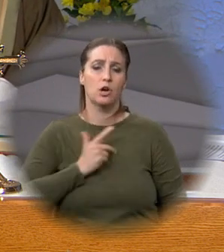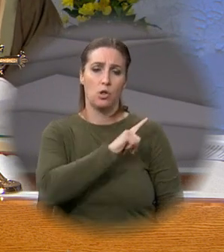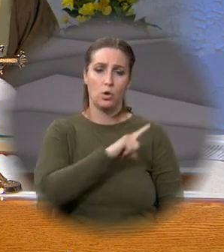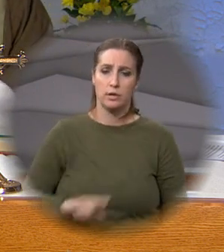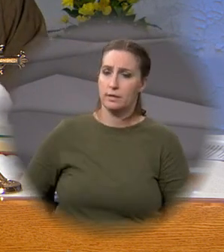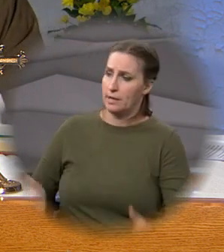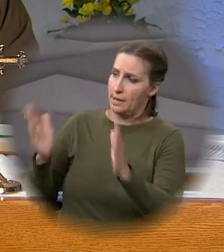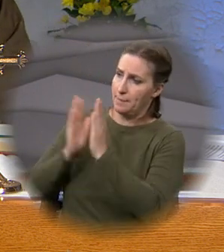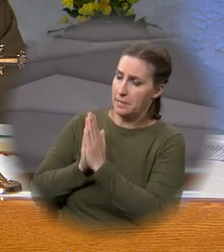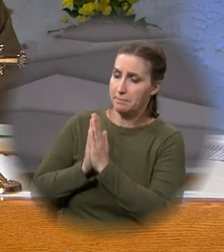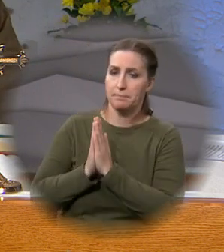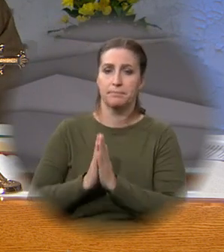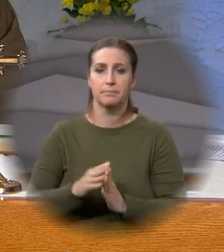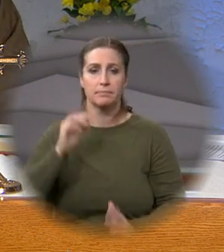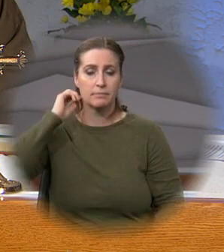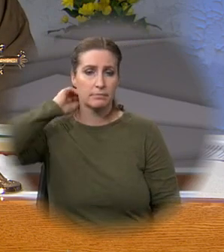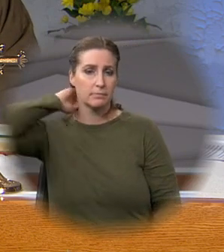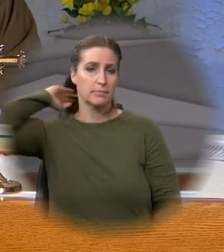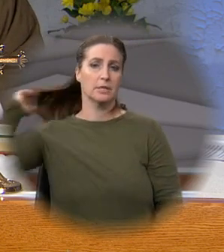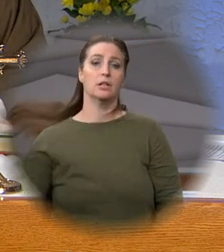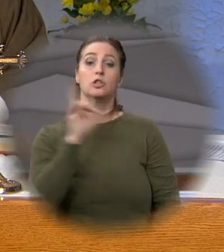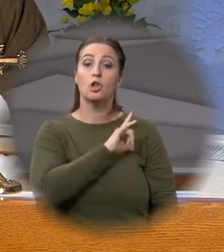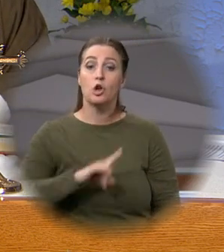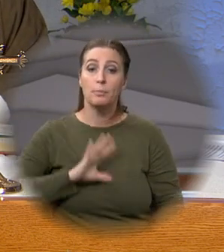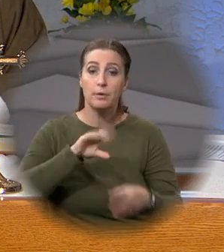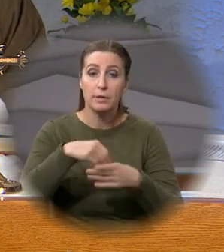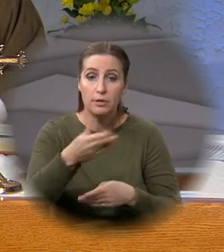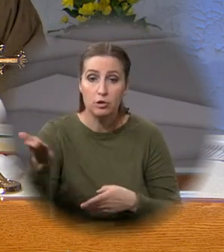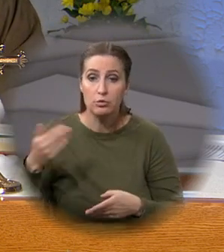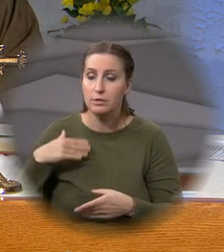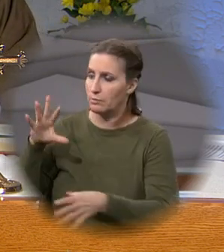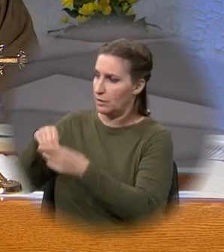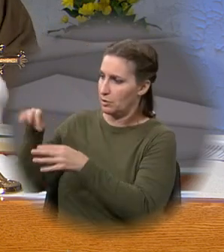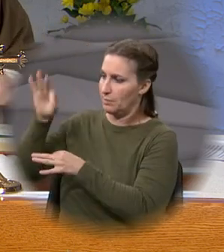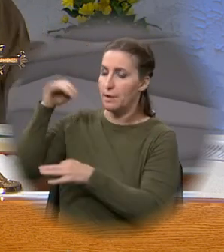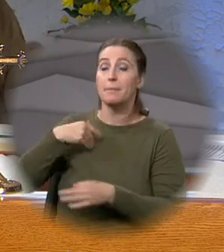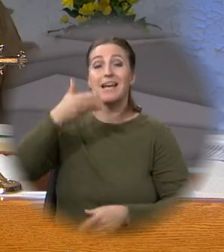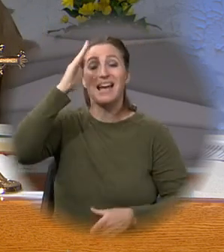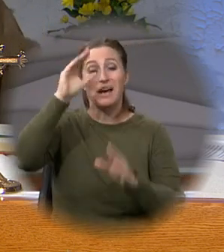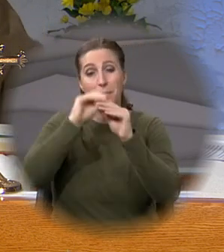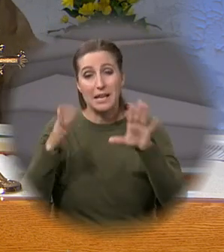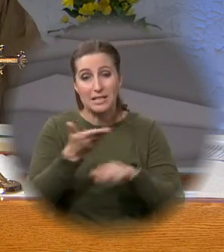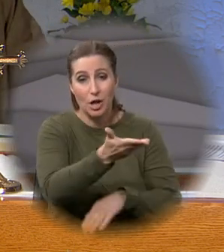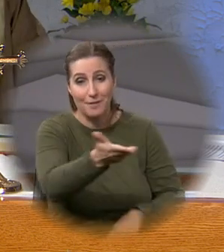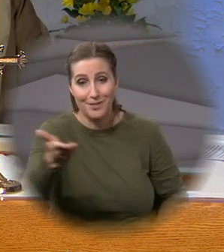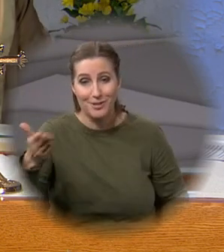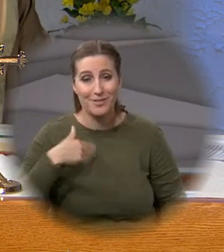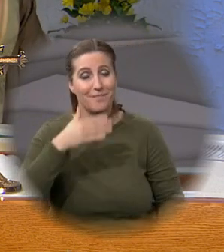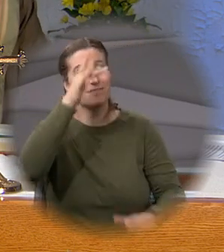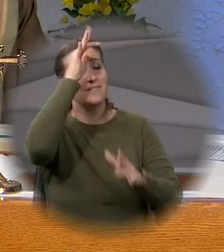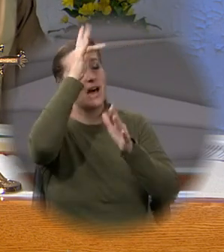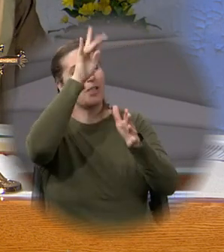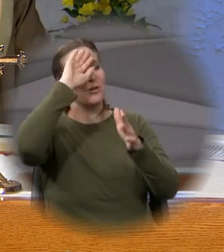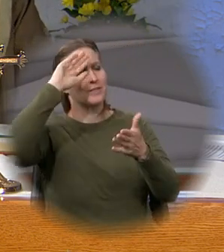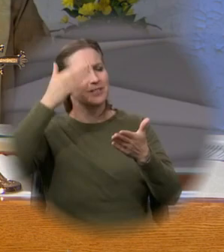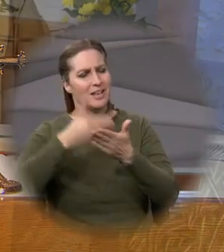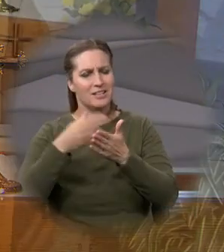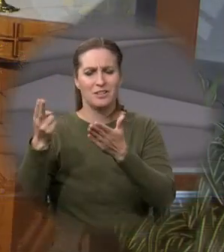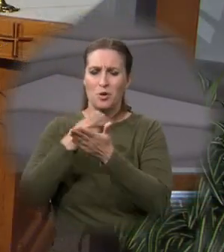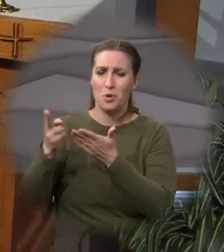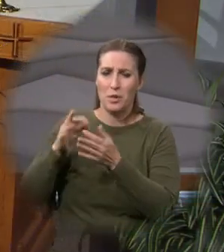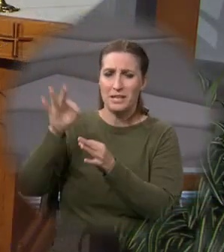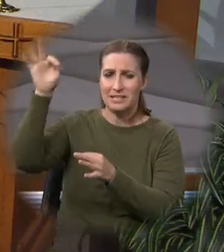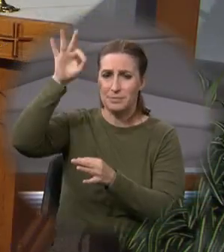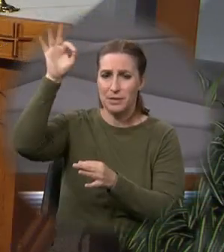Lord. Amen. The Lord be with you. And with your spirit. May Almighty God bless each one of you, Father,